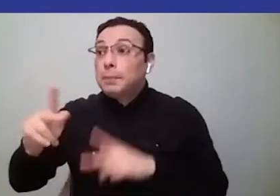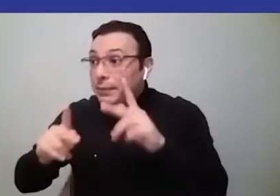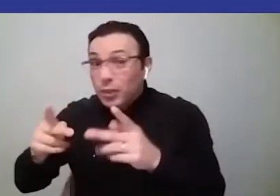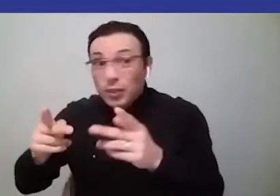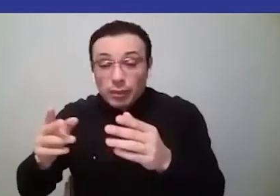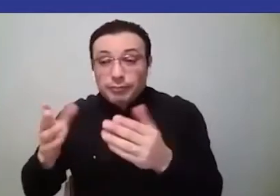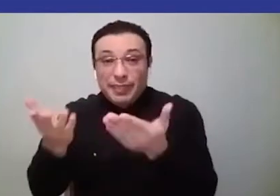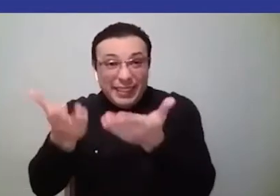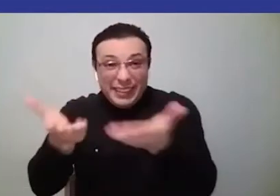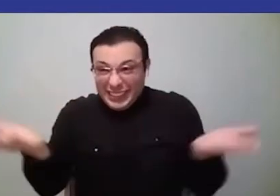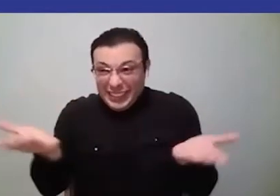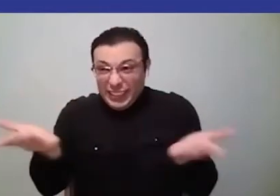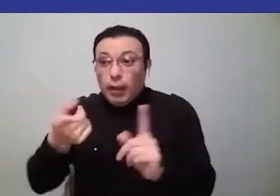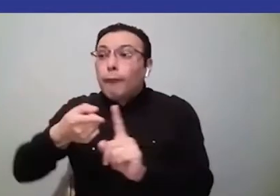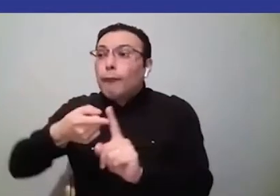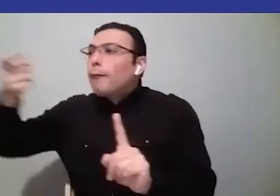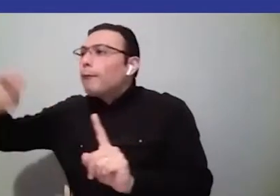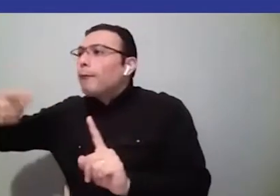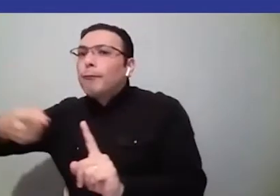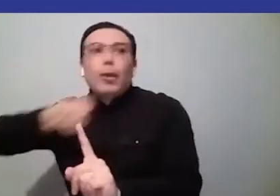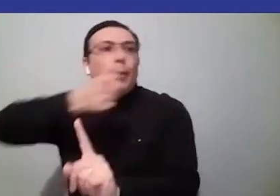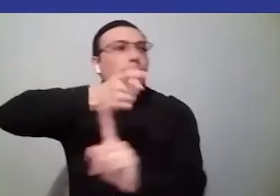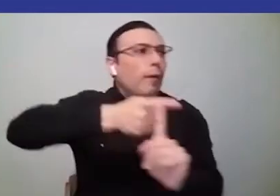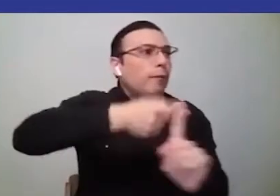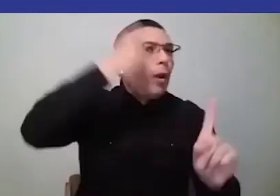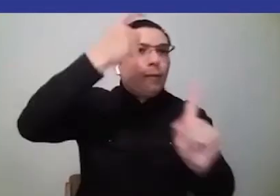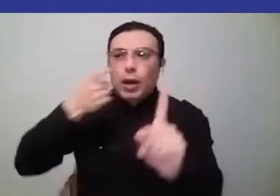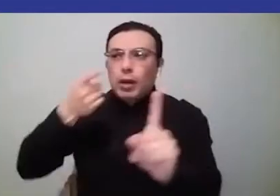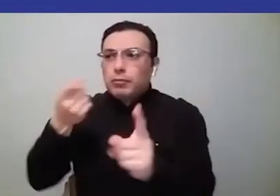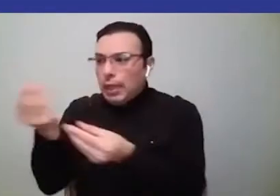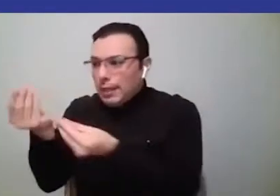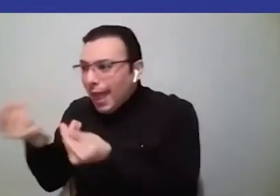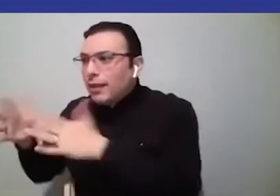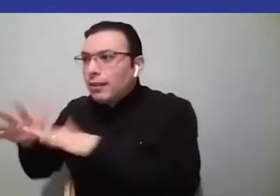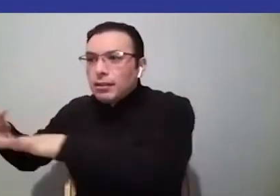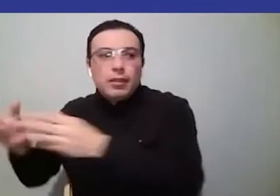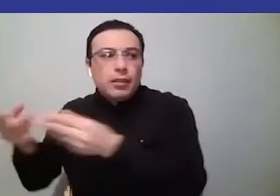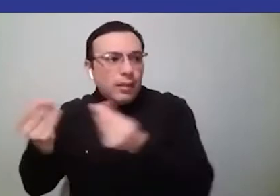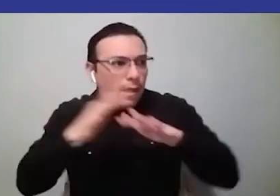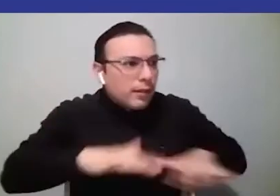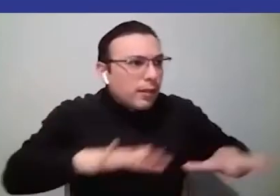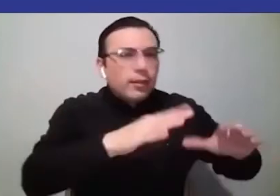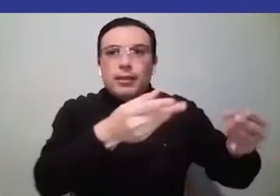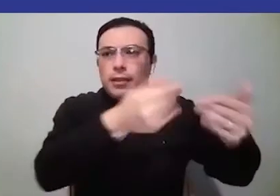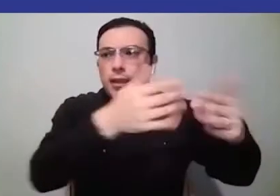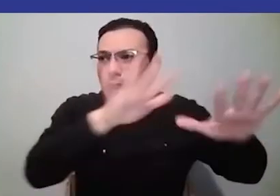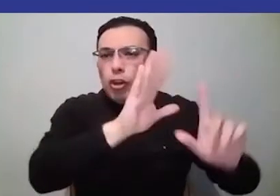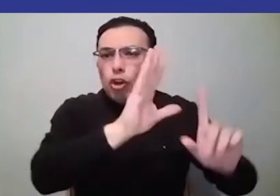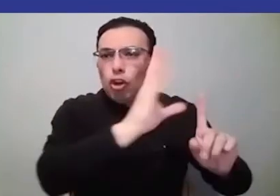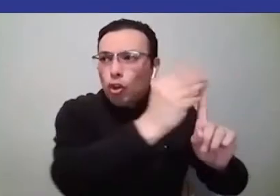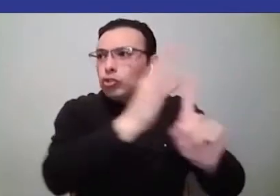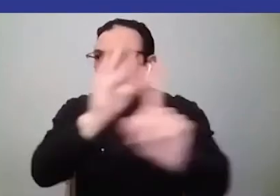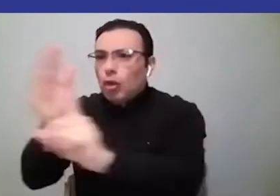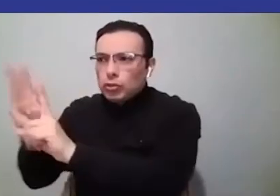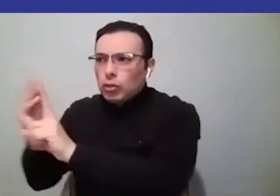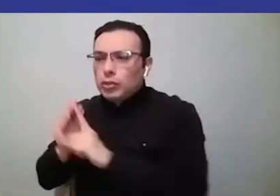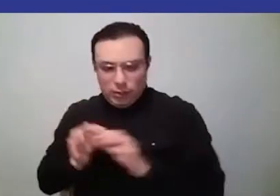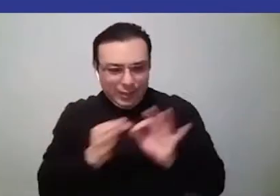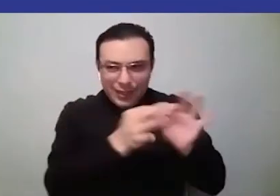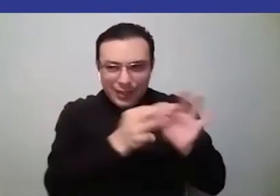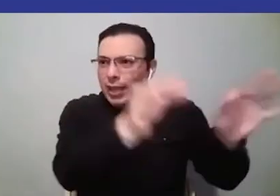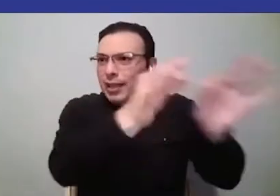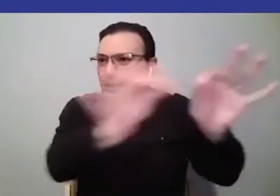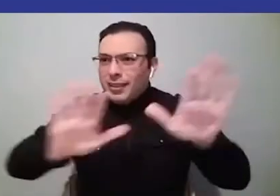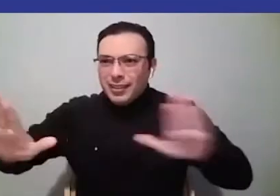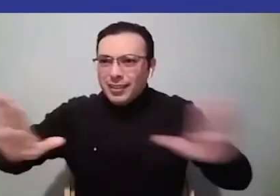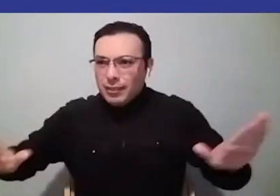a specific part of the world, a specific ground, a specific land, a specific culture, a specific language. These are the names we